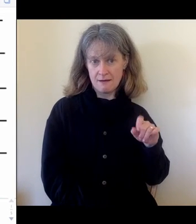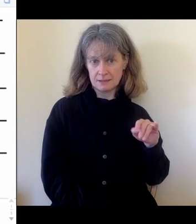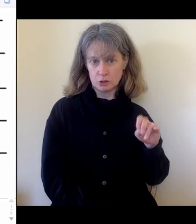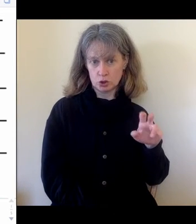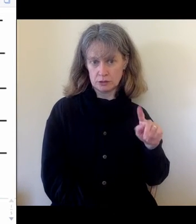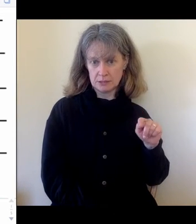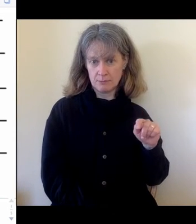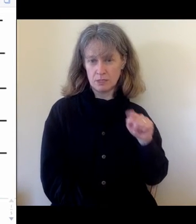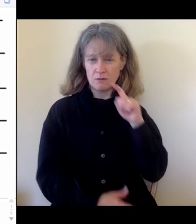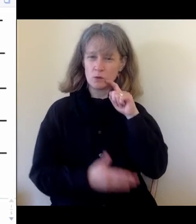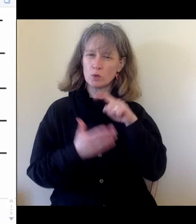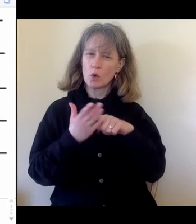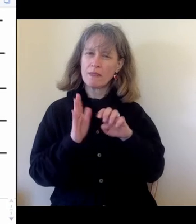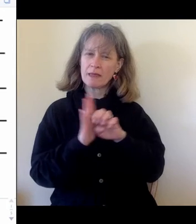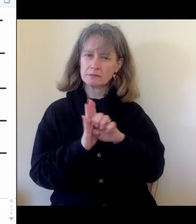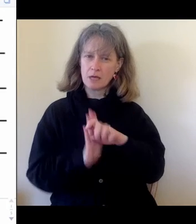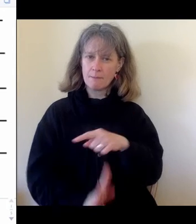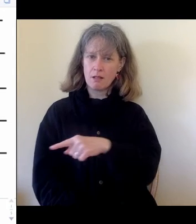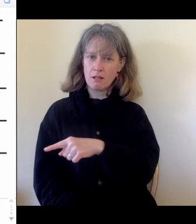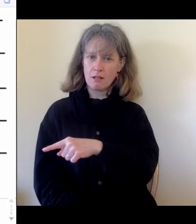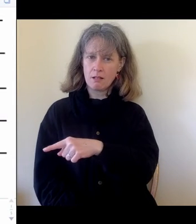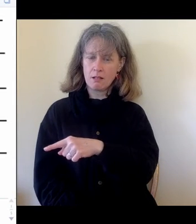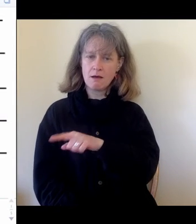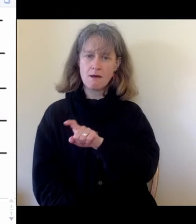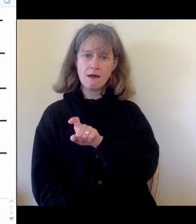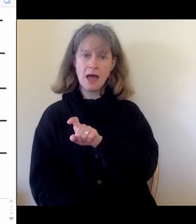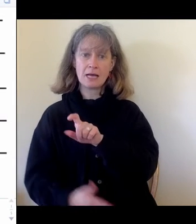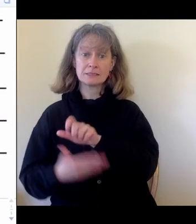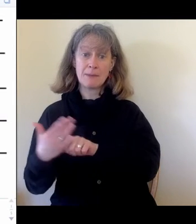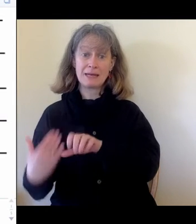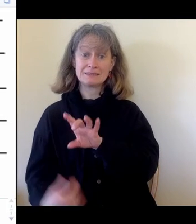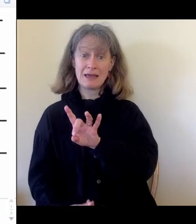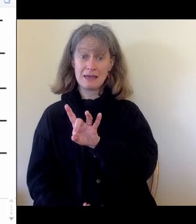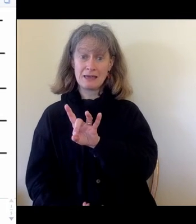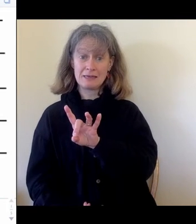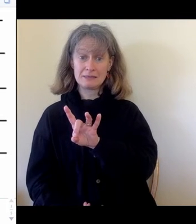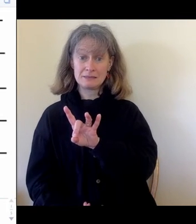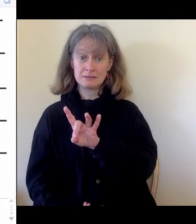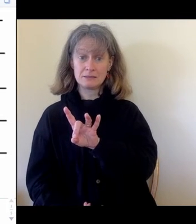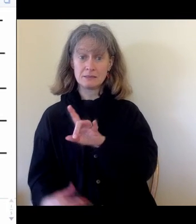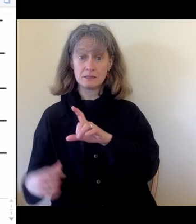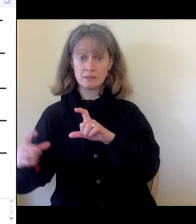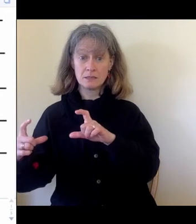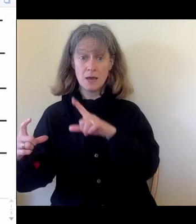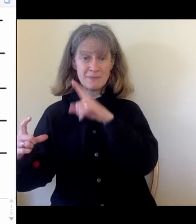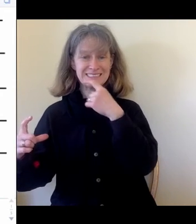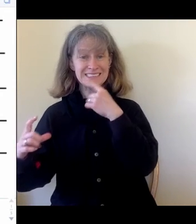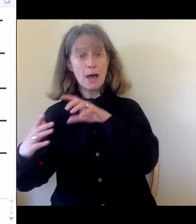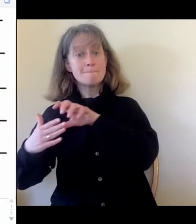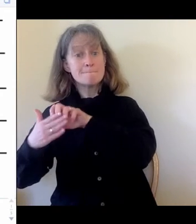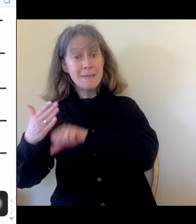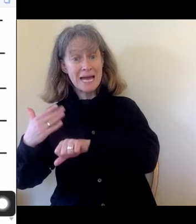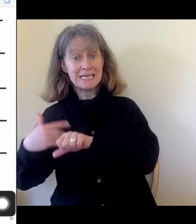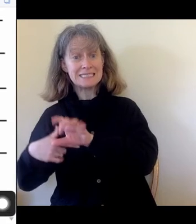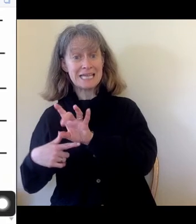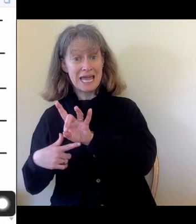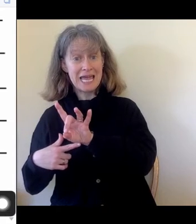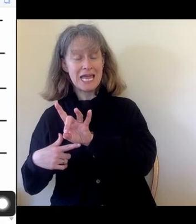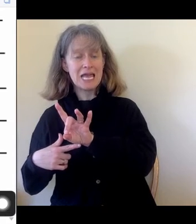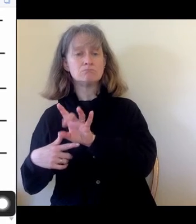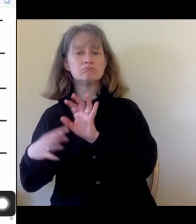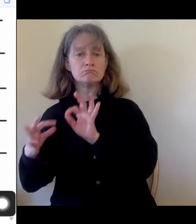it says x minus 8, because we have that minus, we know we can just write